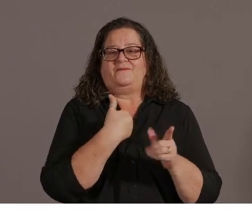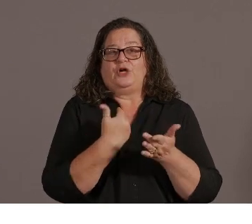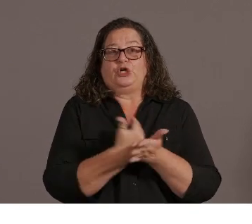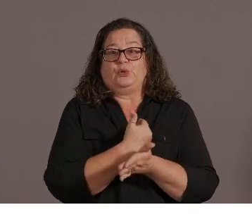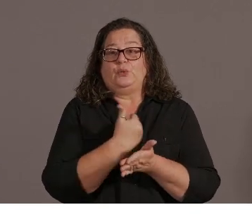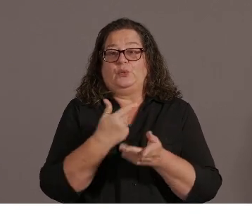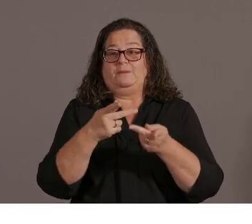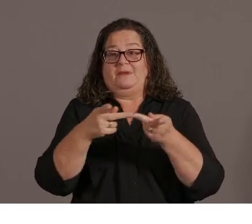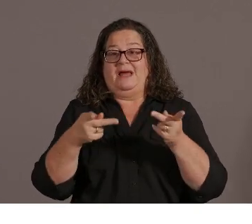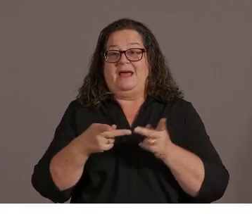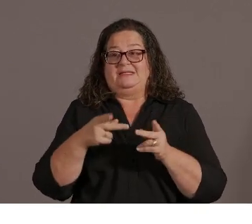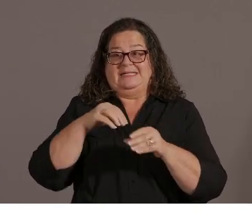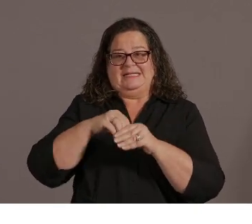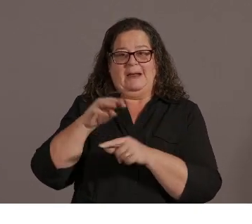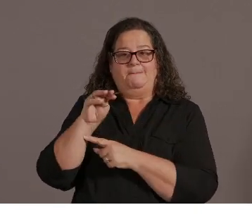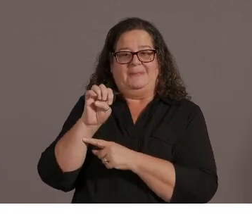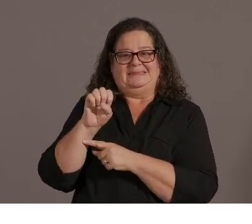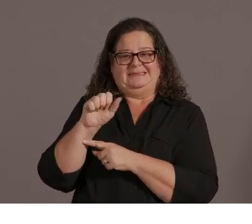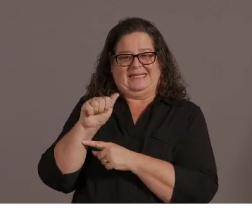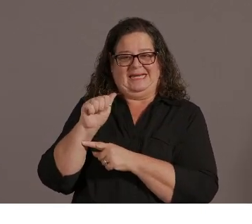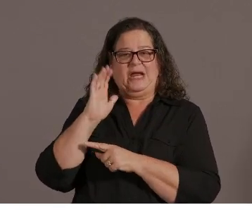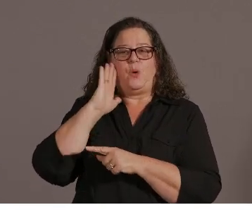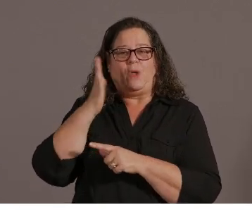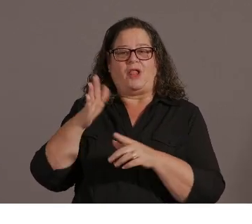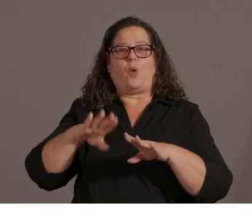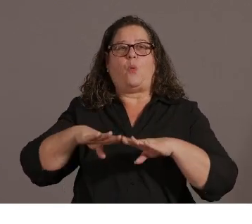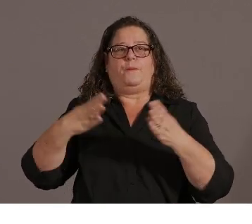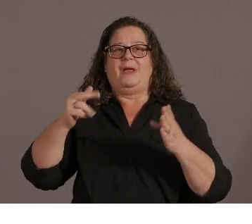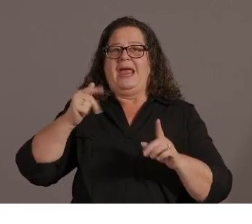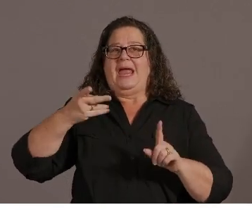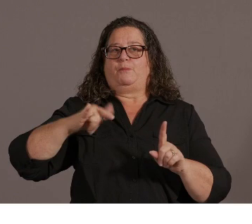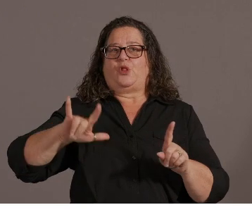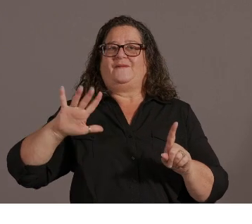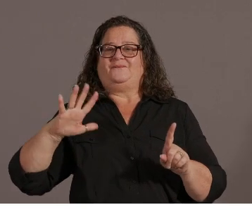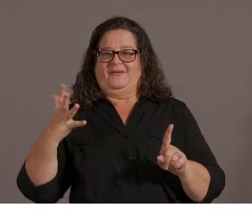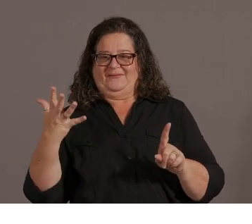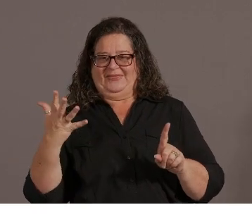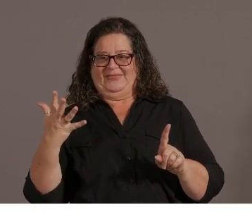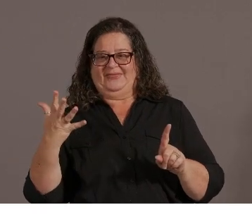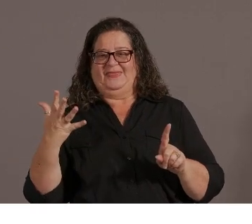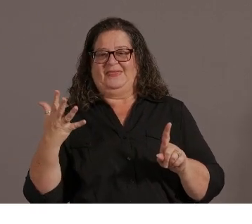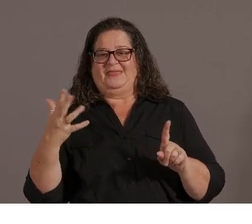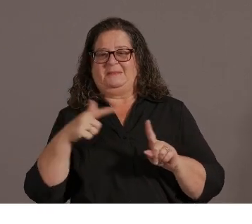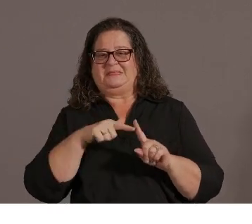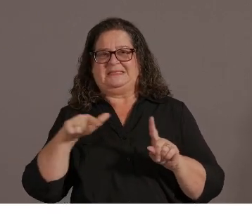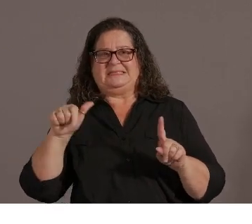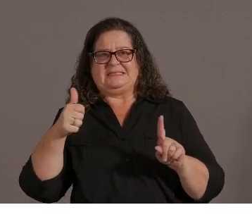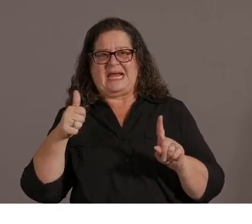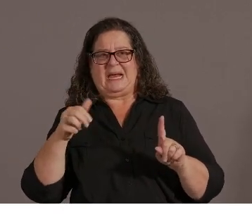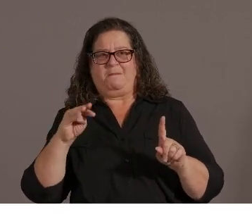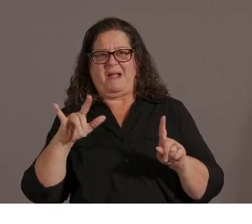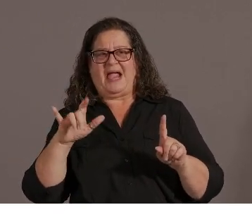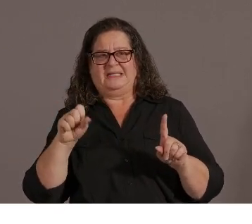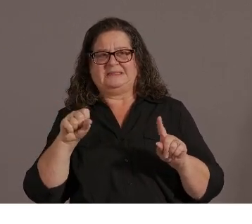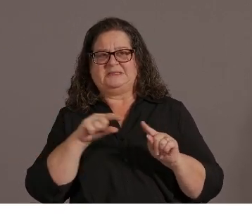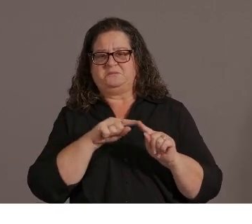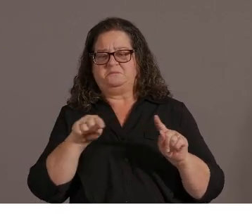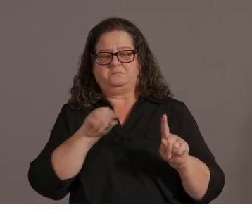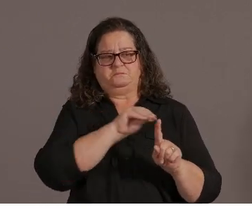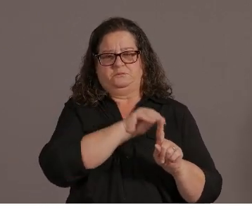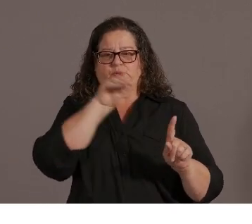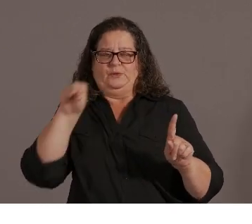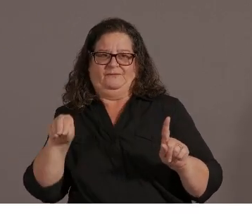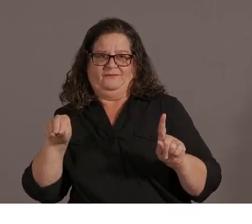April 5th. This is just about 10 miles away from the Chandler Gilbert Community College site. And those that are going